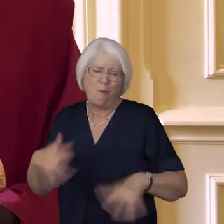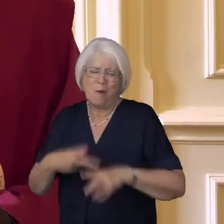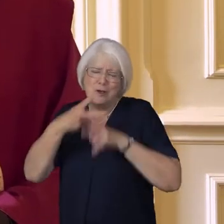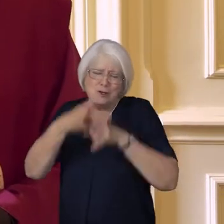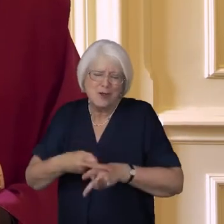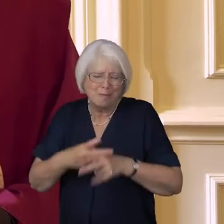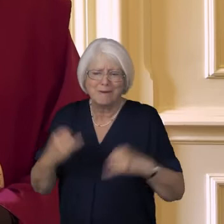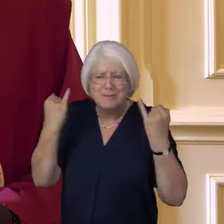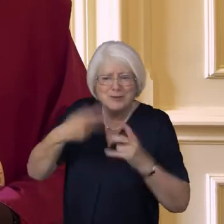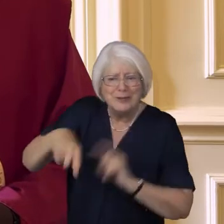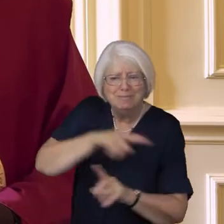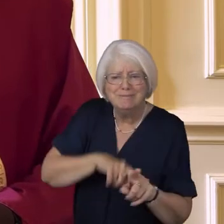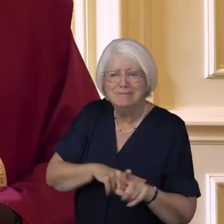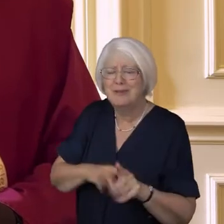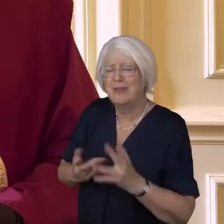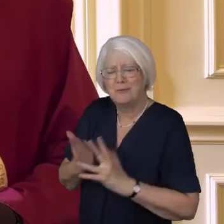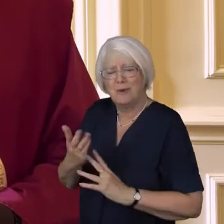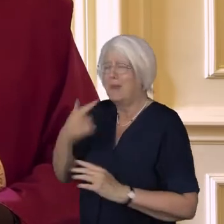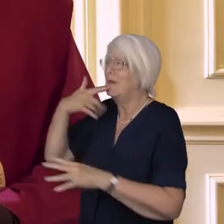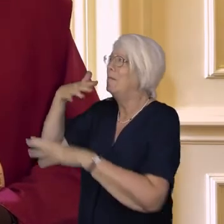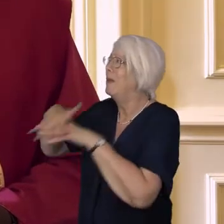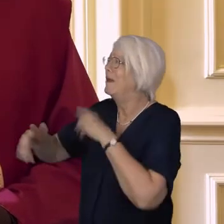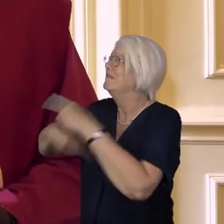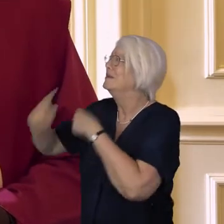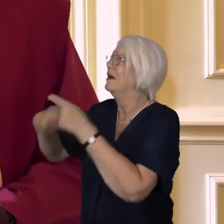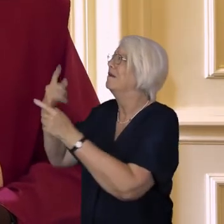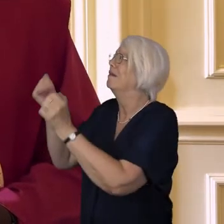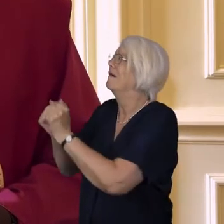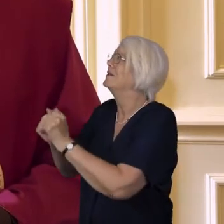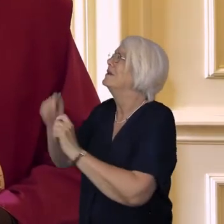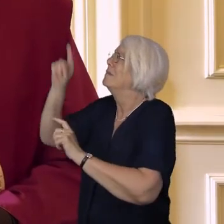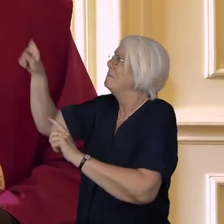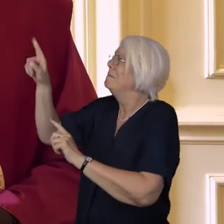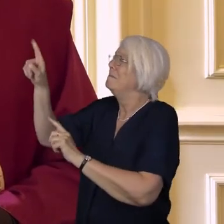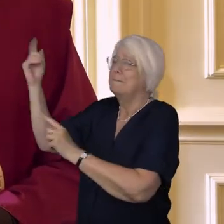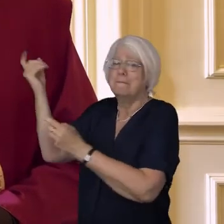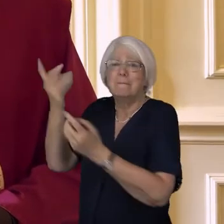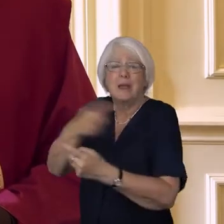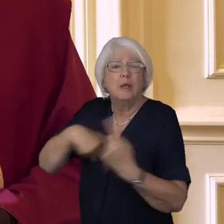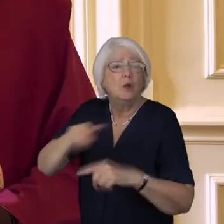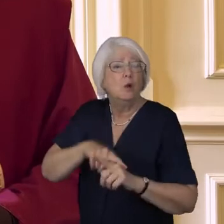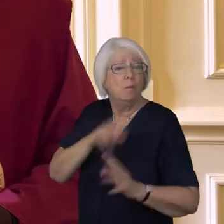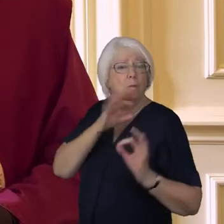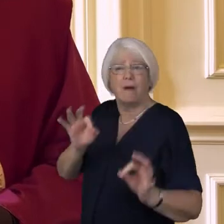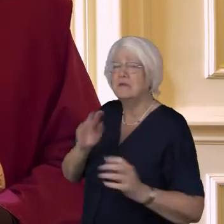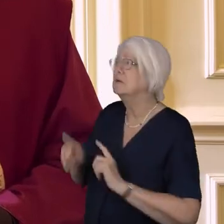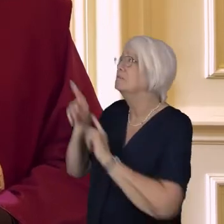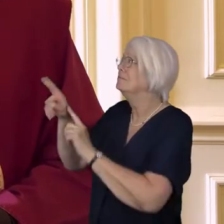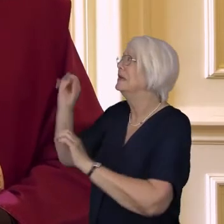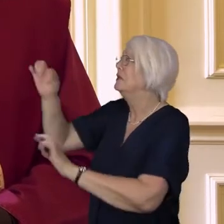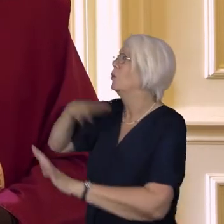eternal covenant, make you perfect to do his will, working in you that which is well-pleasing in his sight.